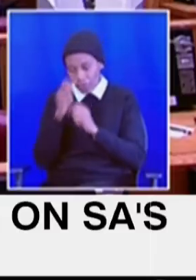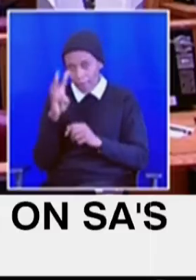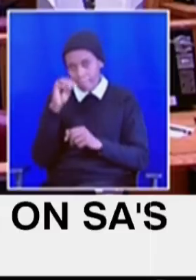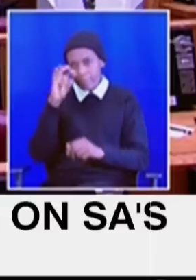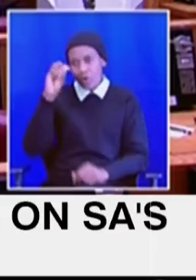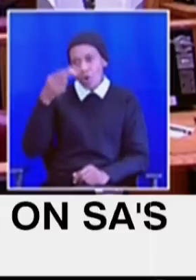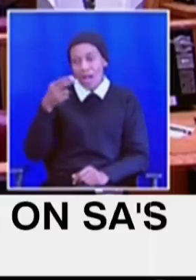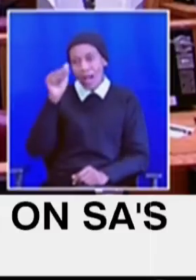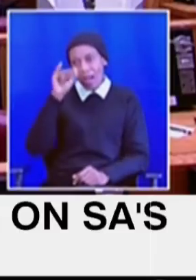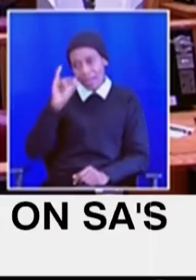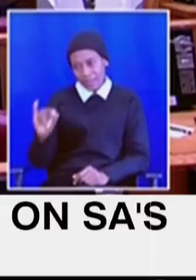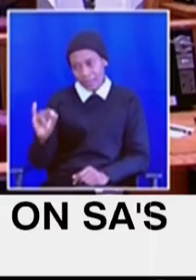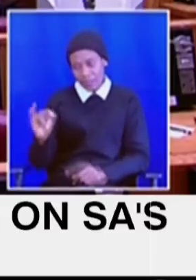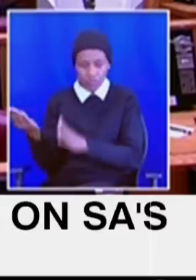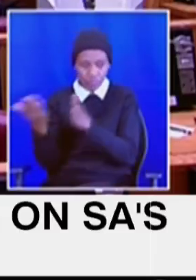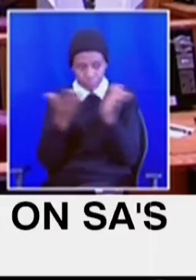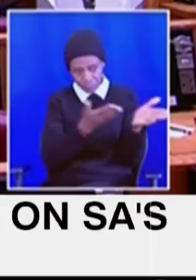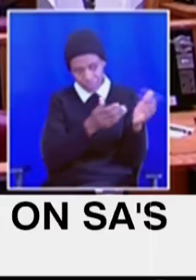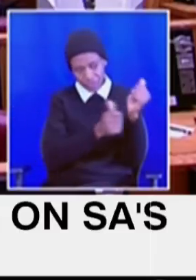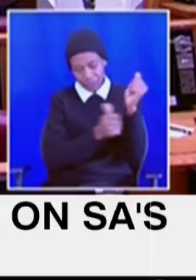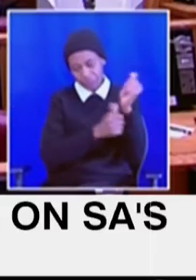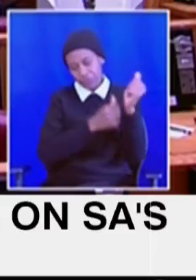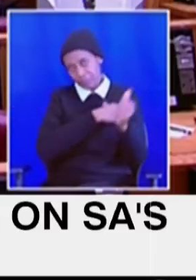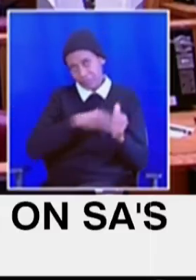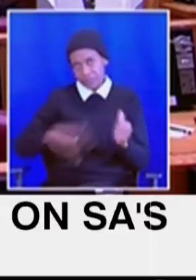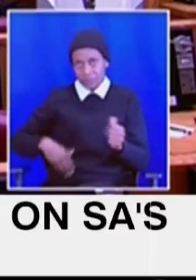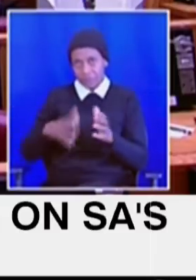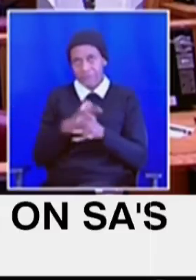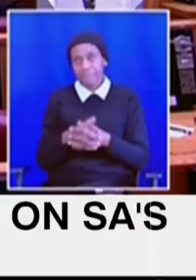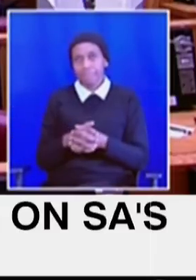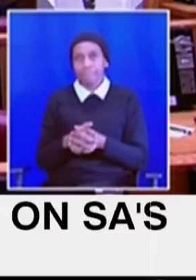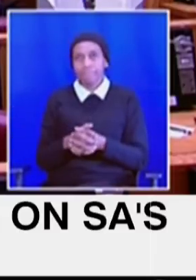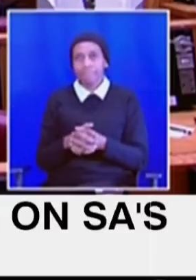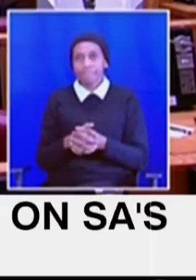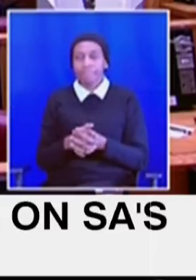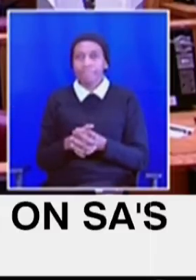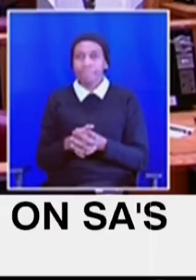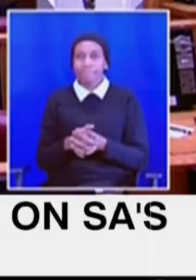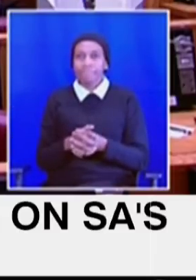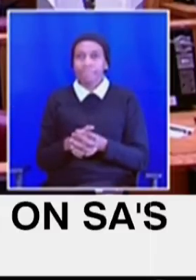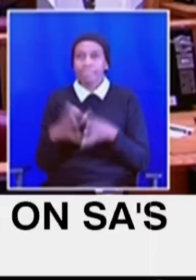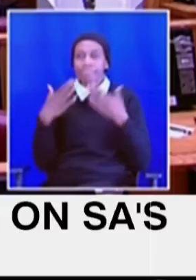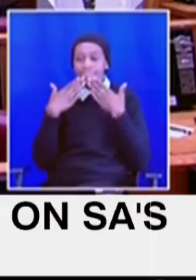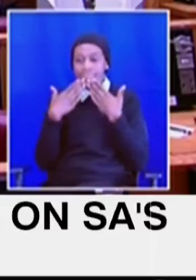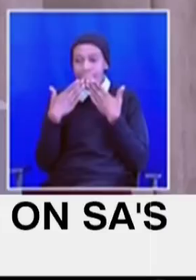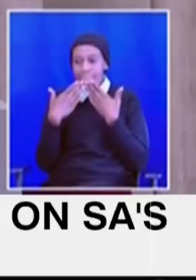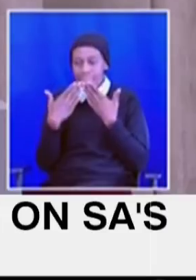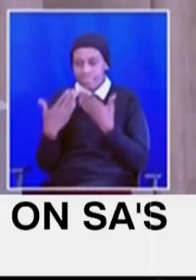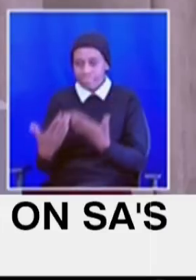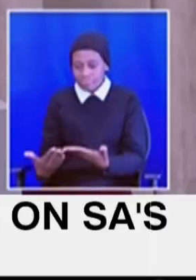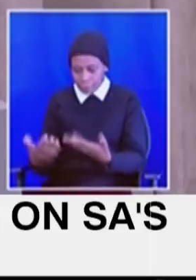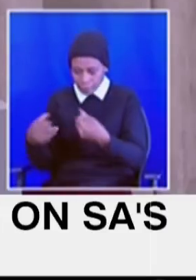Mohai and is directed to the Deputy President. Deputy President. Thank you very much,